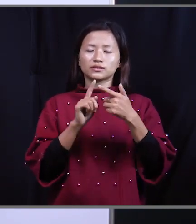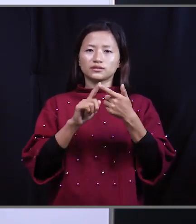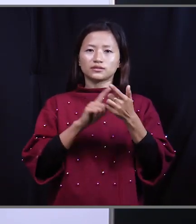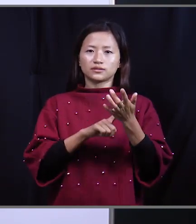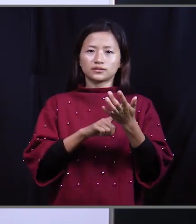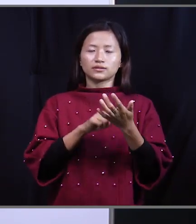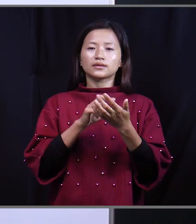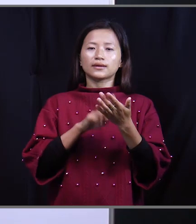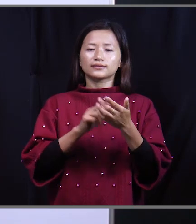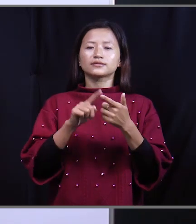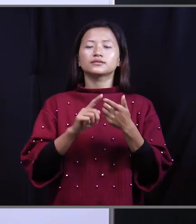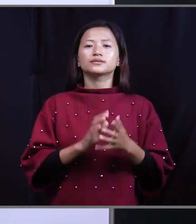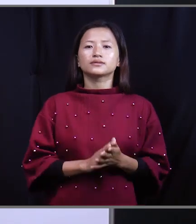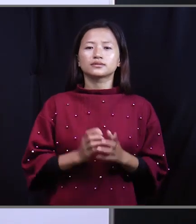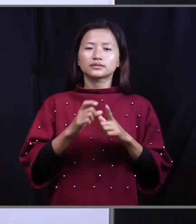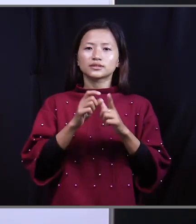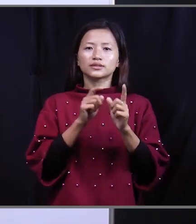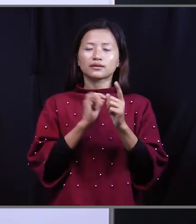P-A-C-H-Y-T-E-N-E, pachytin,